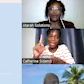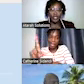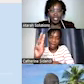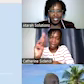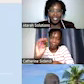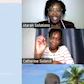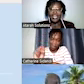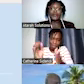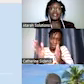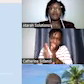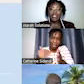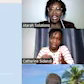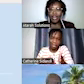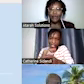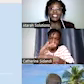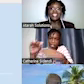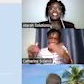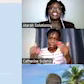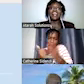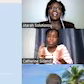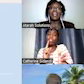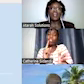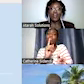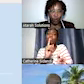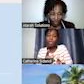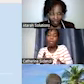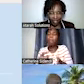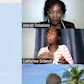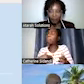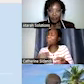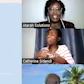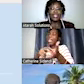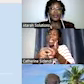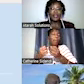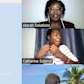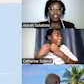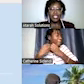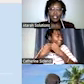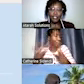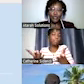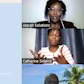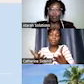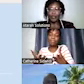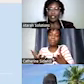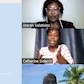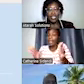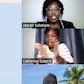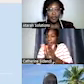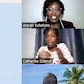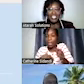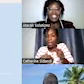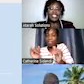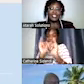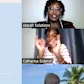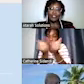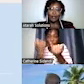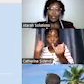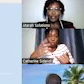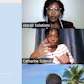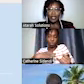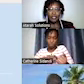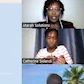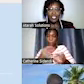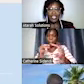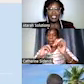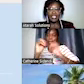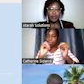of content. And when I mean a lot, it's a lot. And then we have the Institute of Pension Management. Institute of